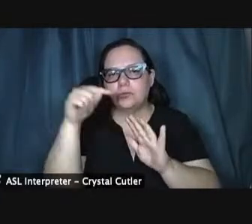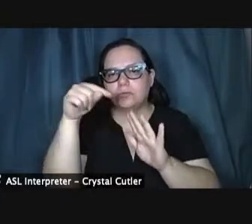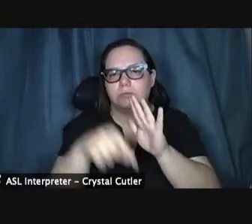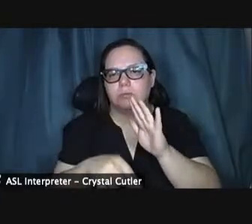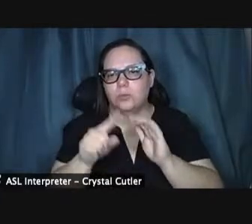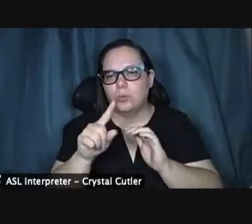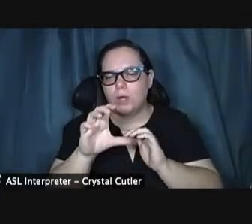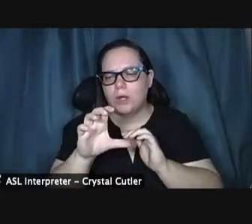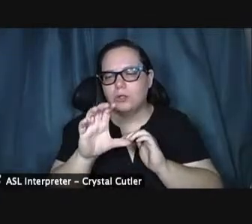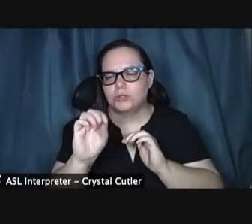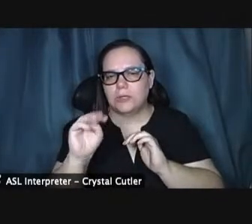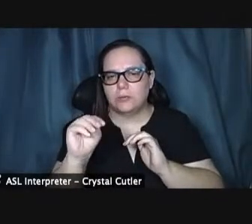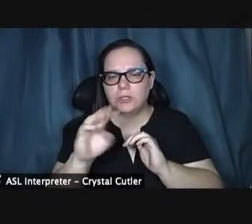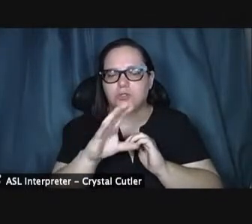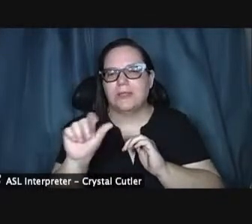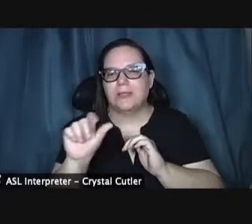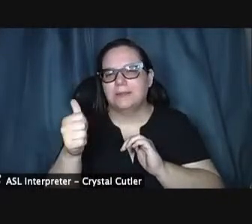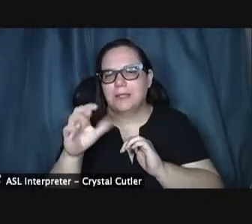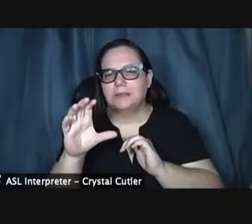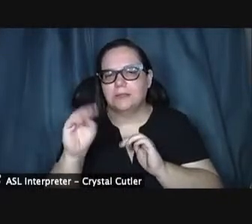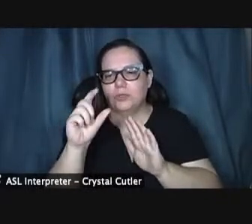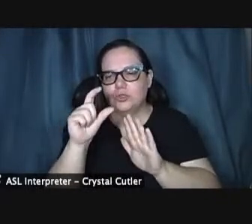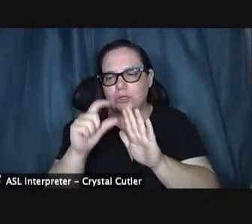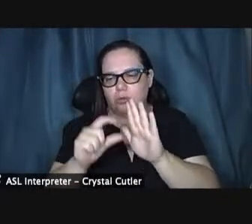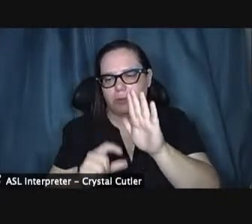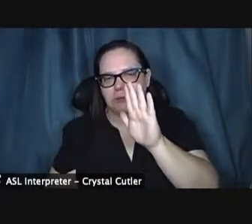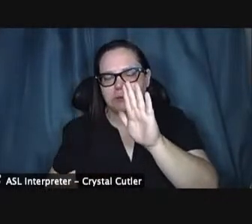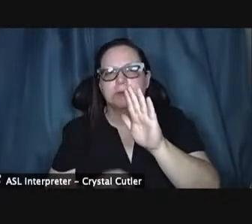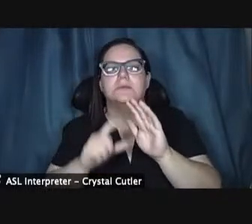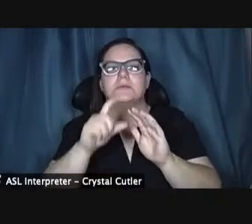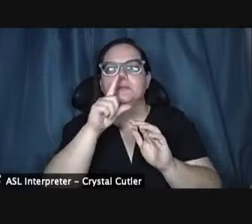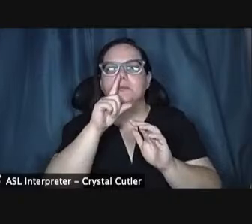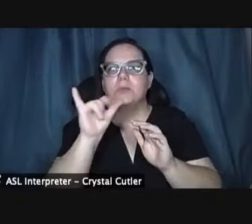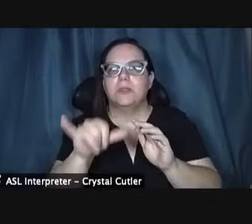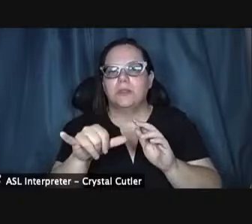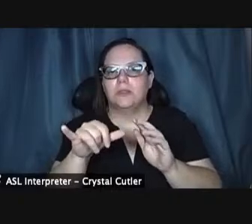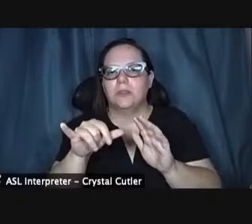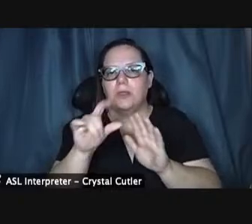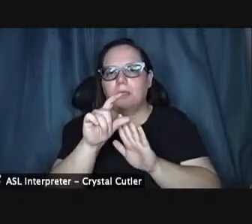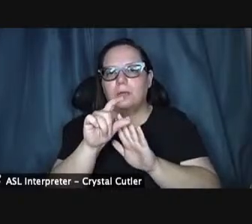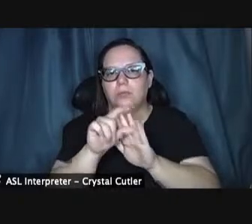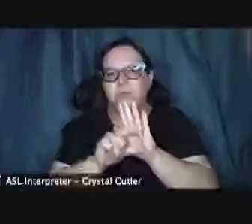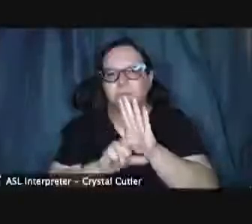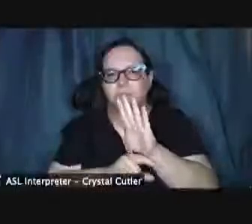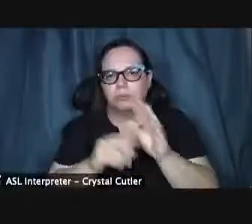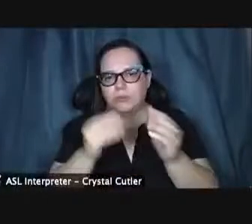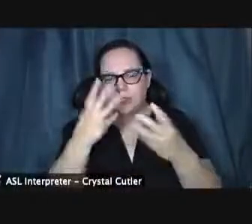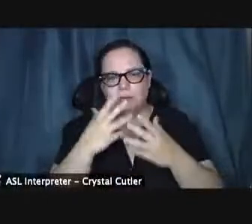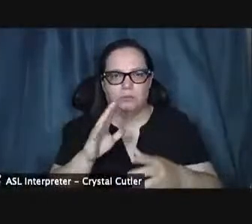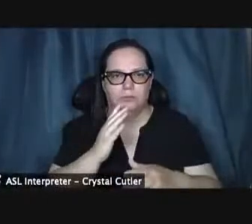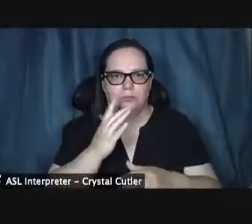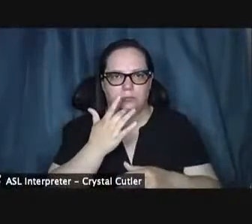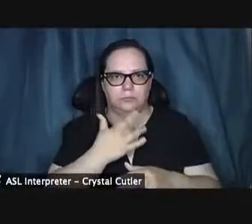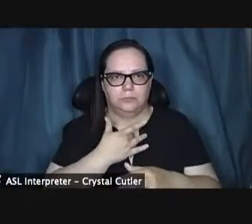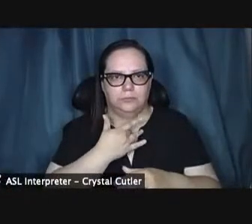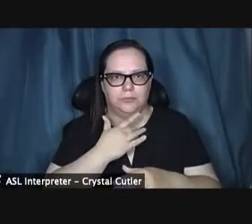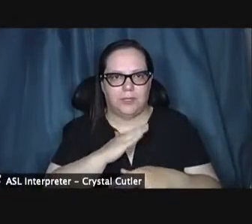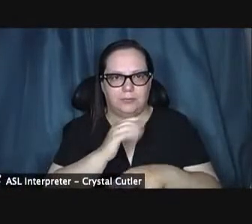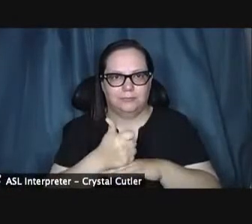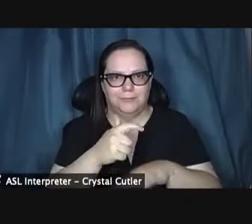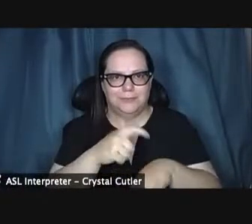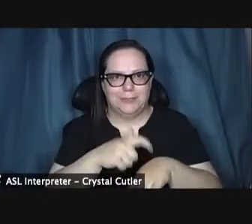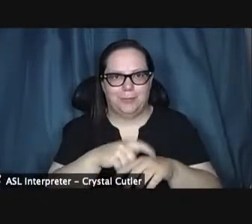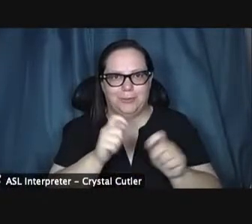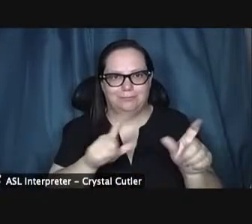samples for both M-SOLO and NERVIS to sample. Whoops, I've got it on a timer, which is not what I wanted. Okay.